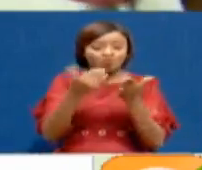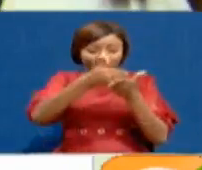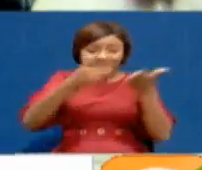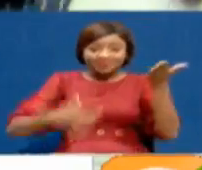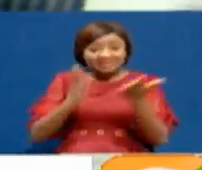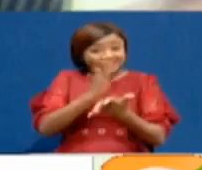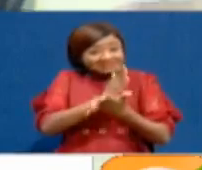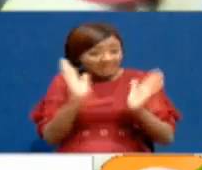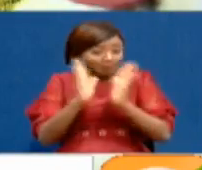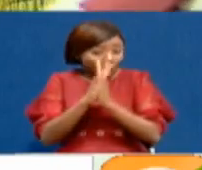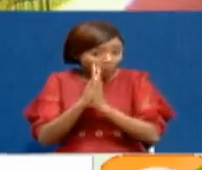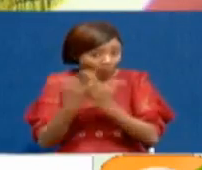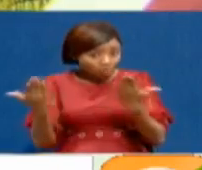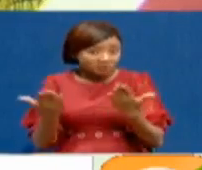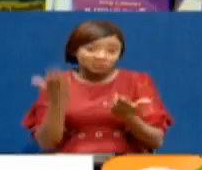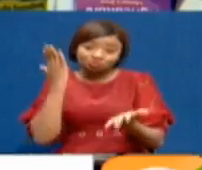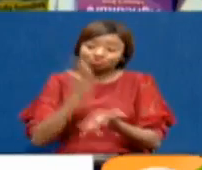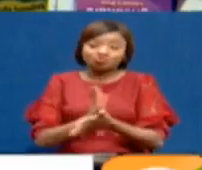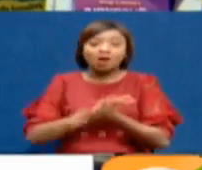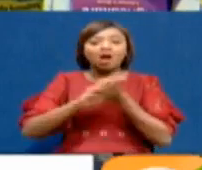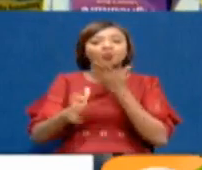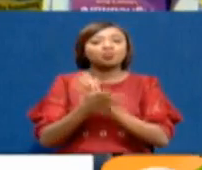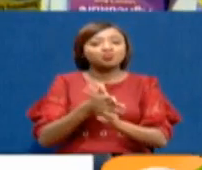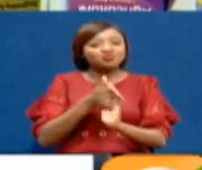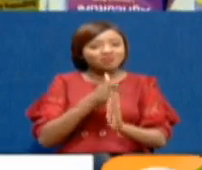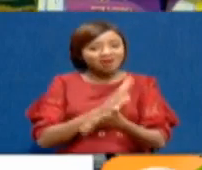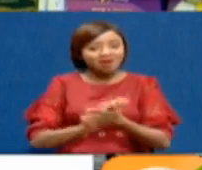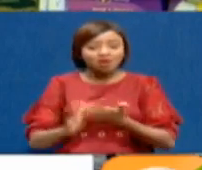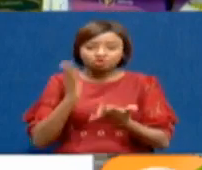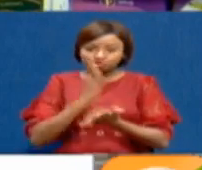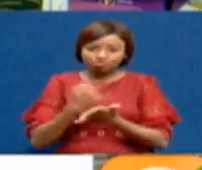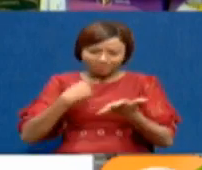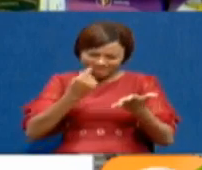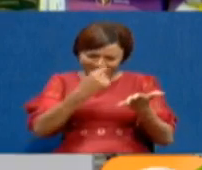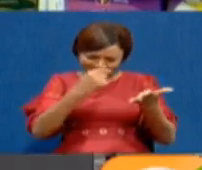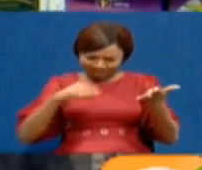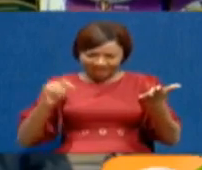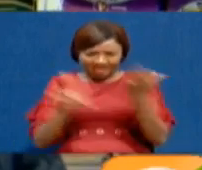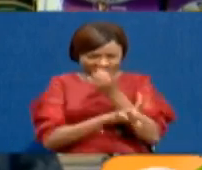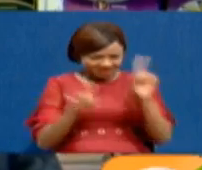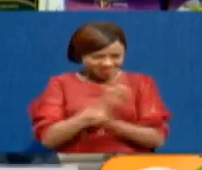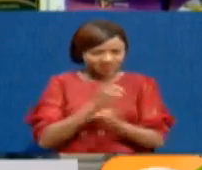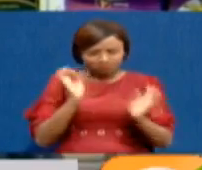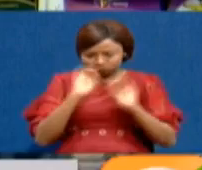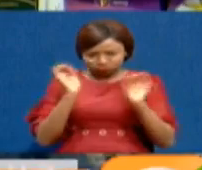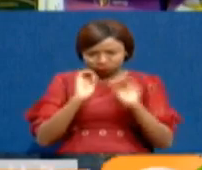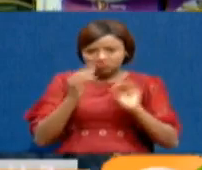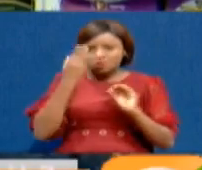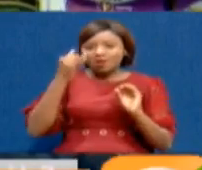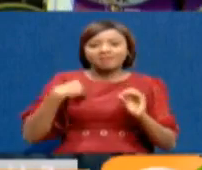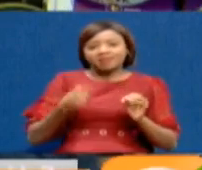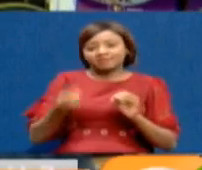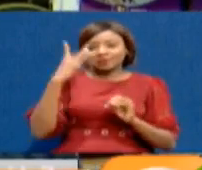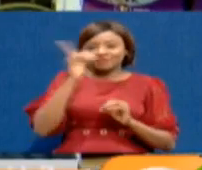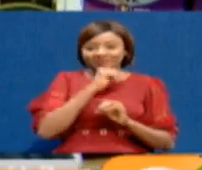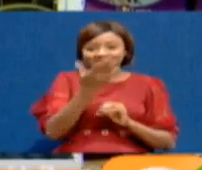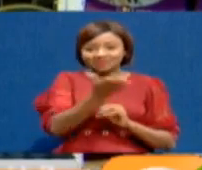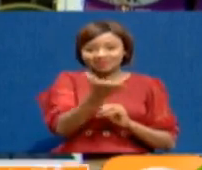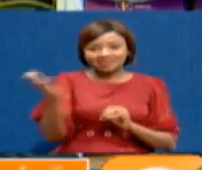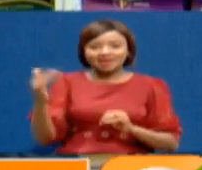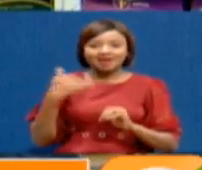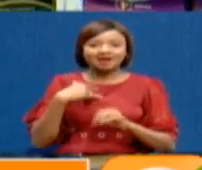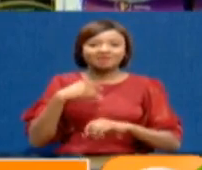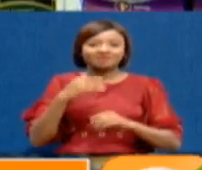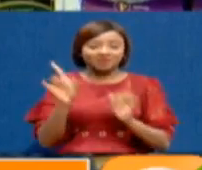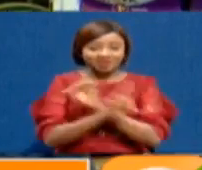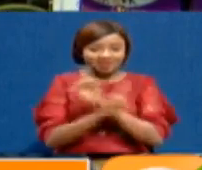some books already out of stock. I haven't managed to get everything, but I know they have everything because the one in class 5, like now you have to go to